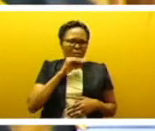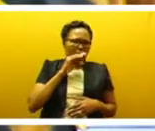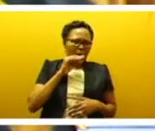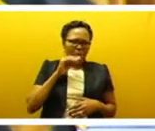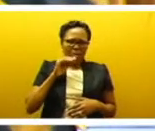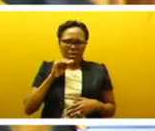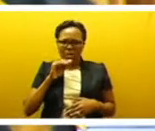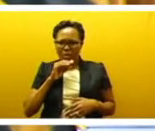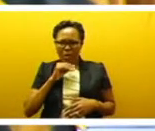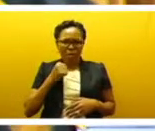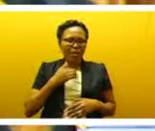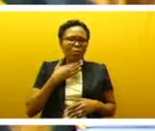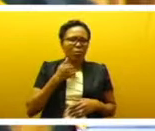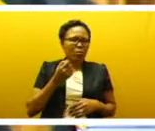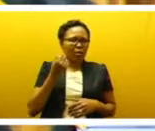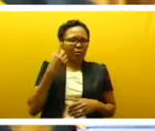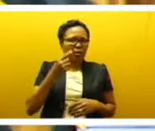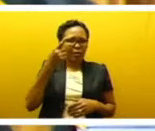get this correct.